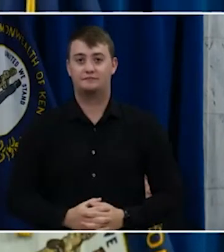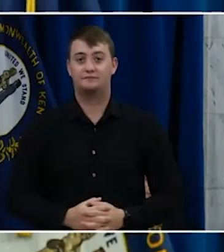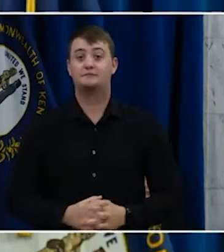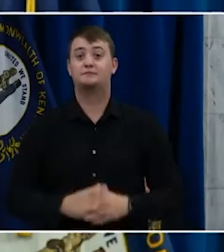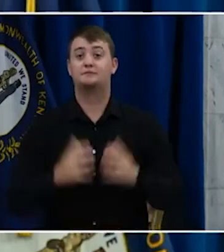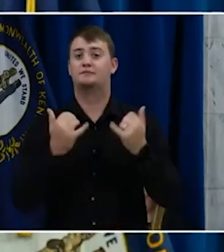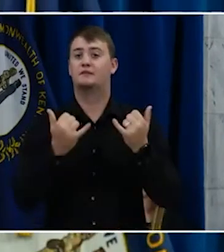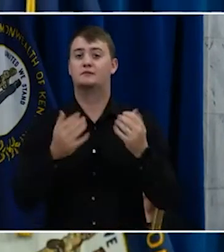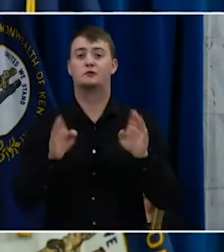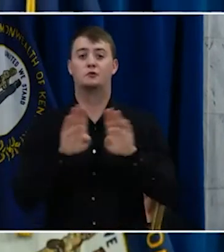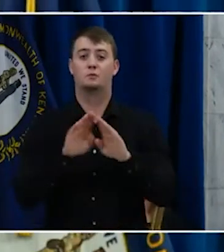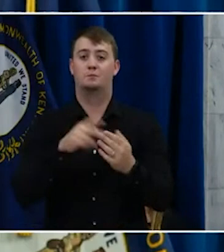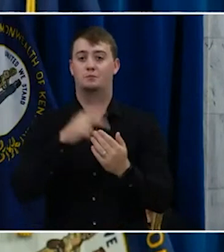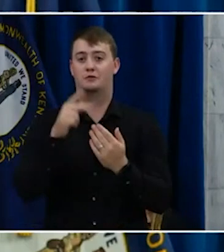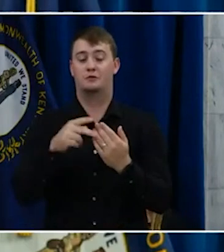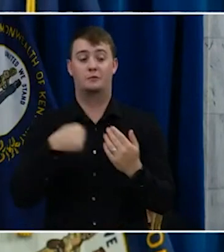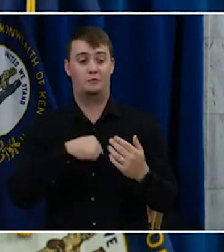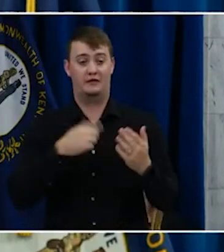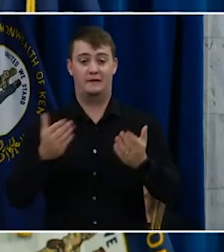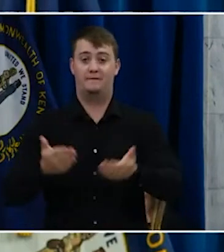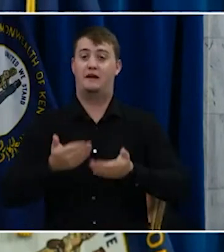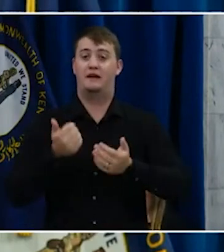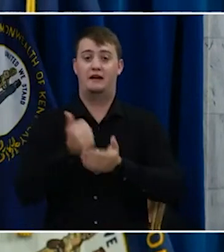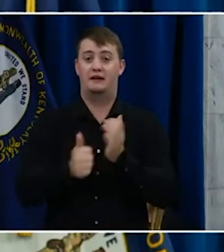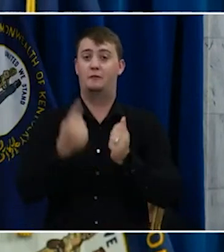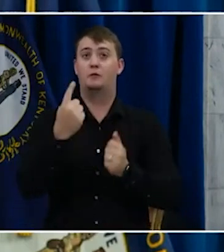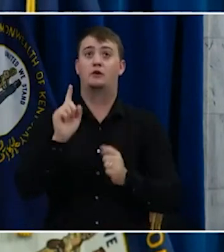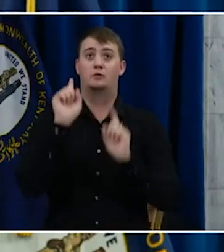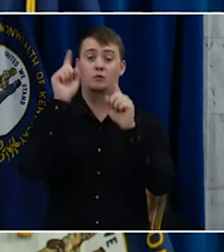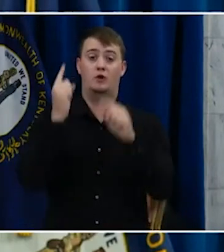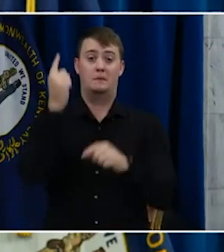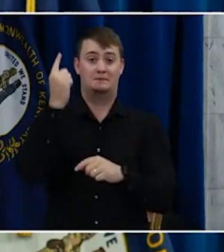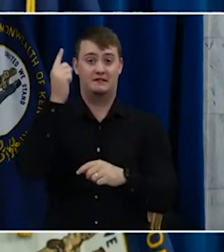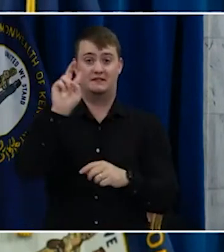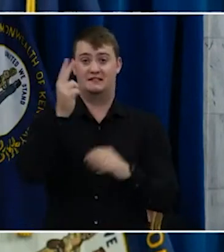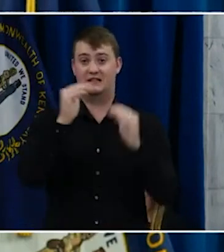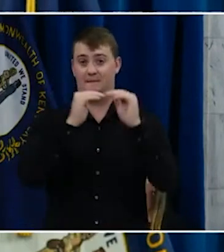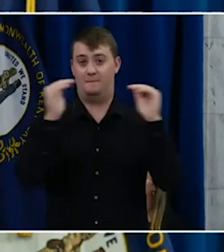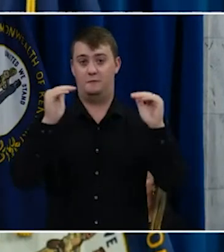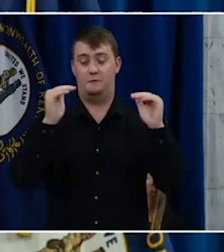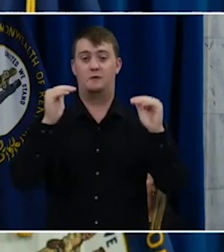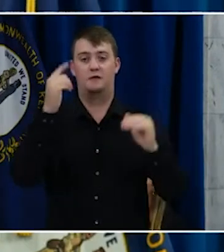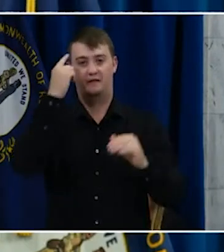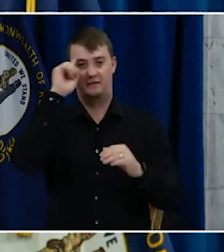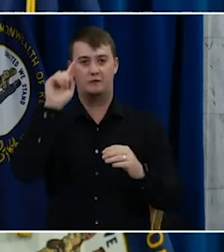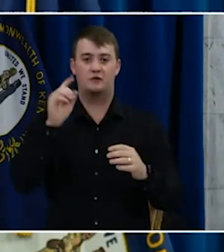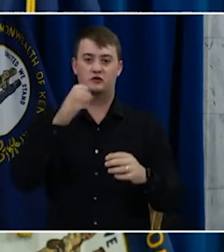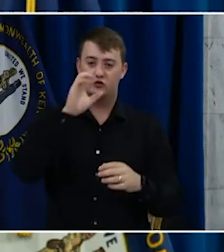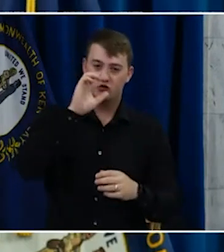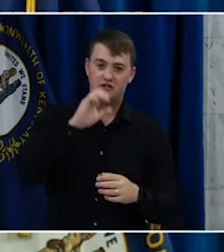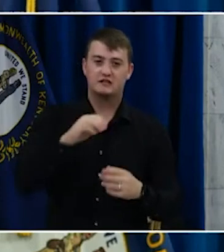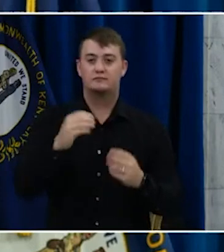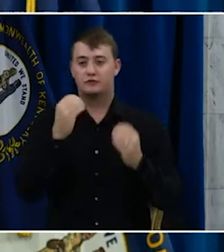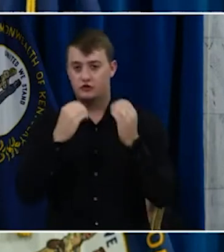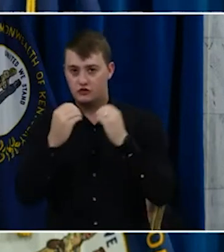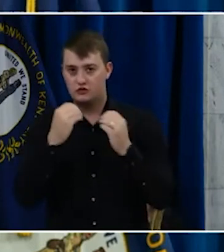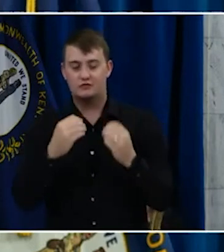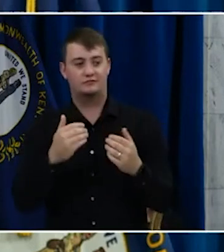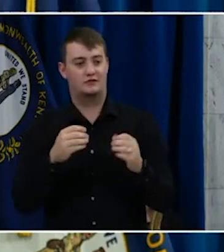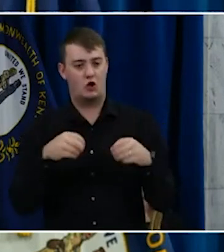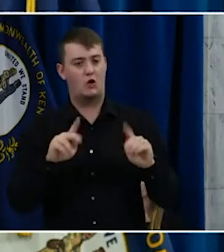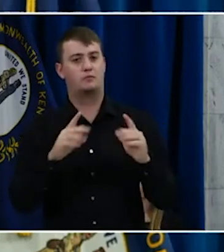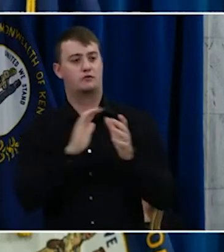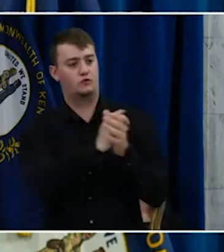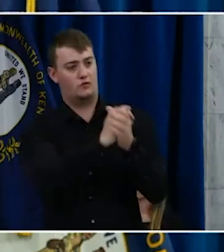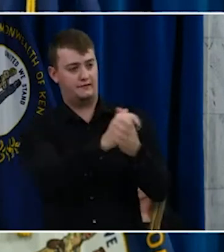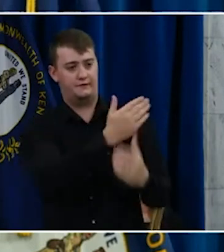This now concludes the program. We invite everyone to join us upstairs on the second floor mezzanine for light refreshments and the opportunity to congratulate these